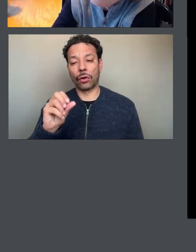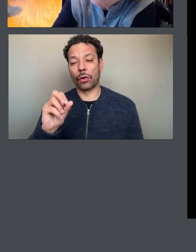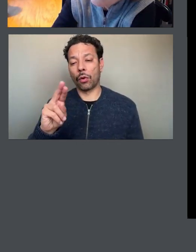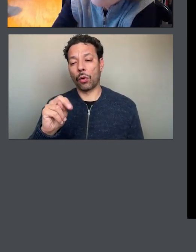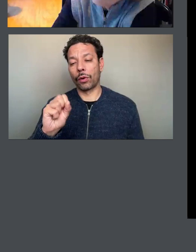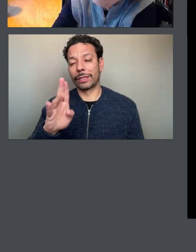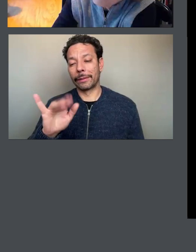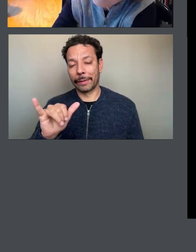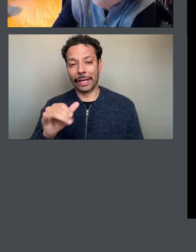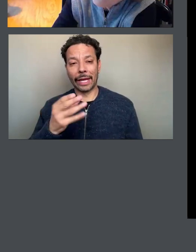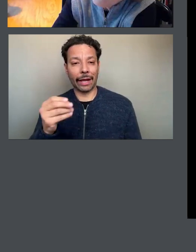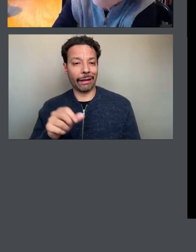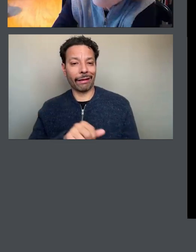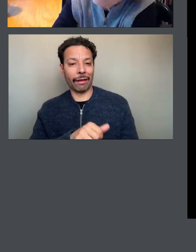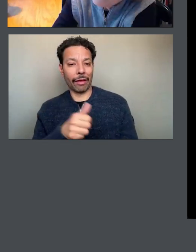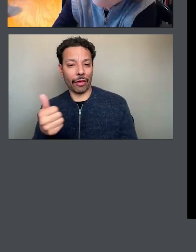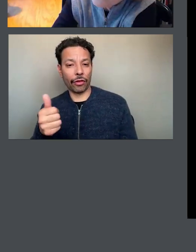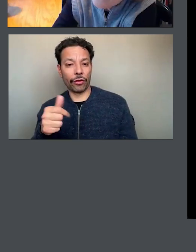colleagues